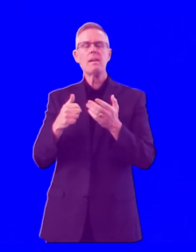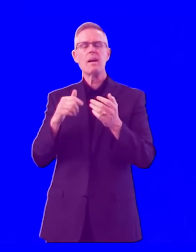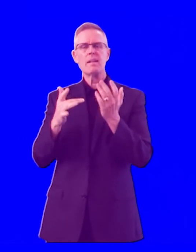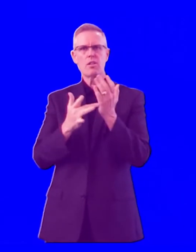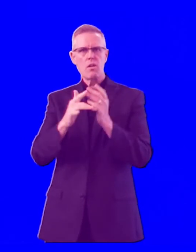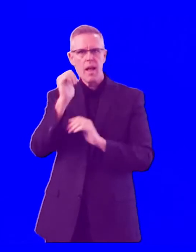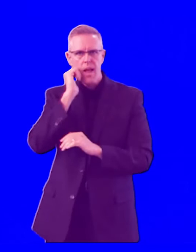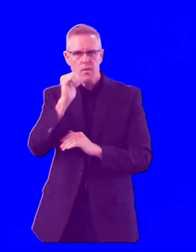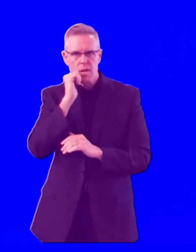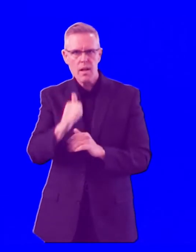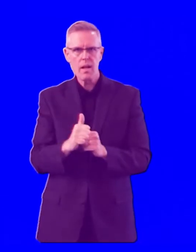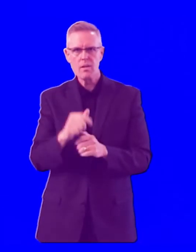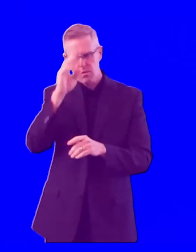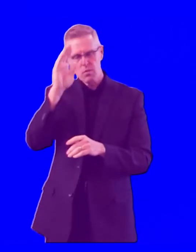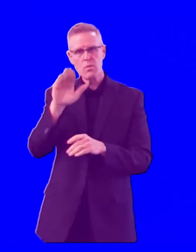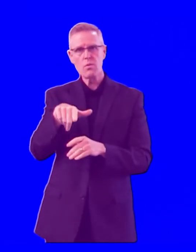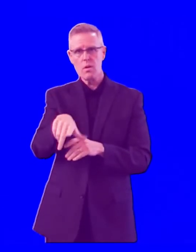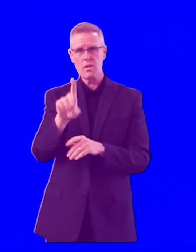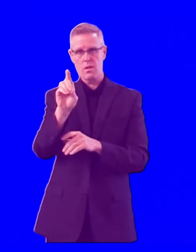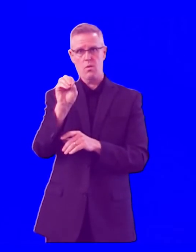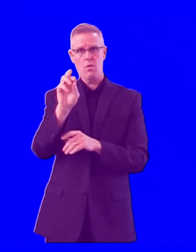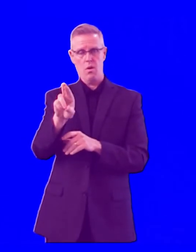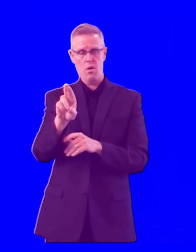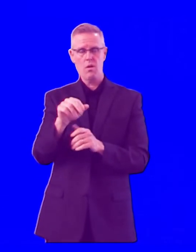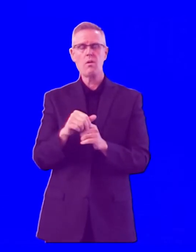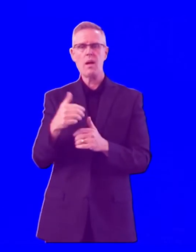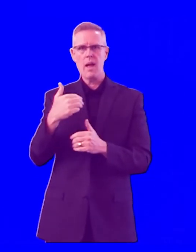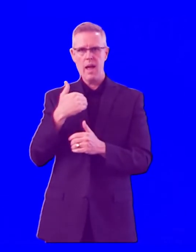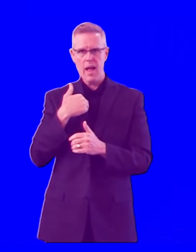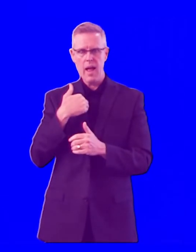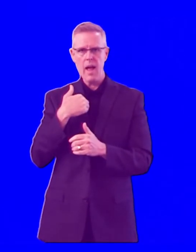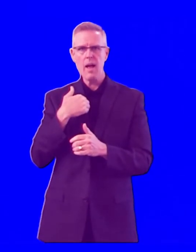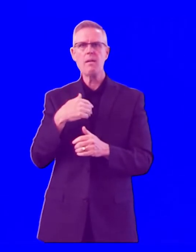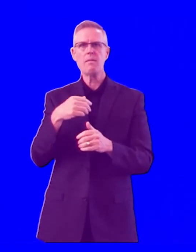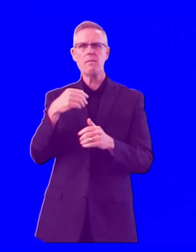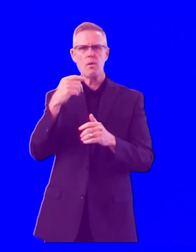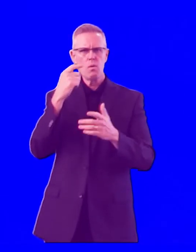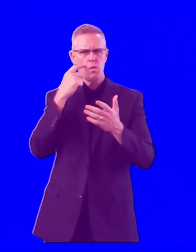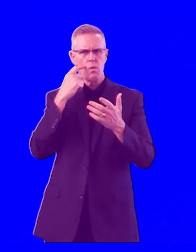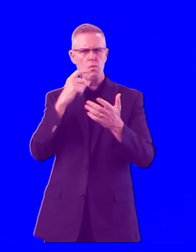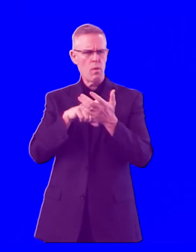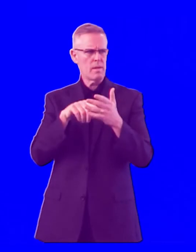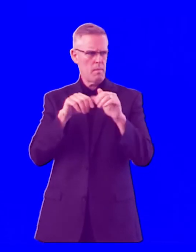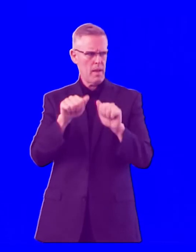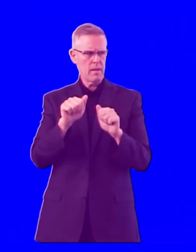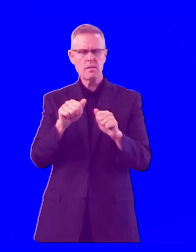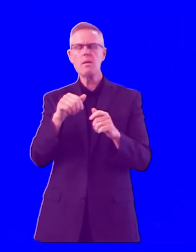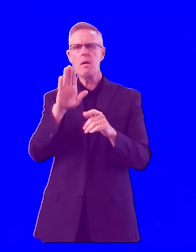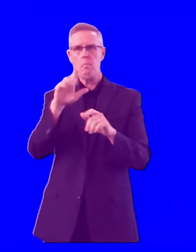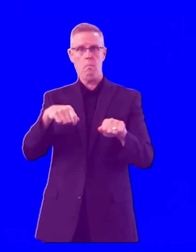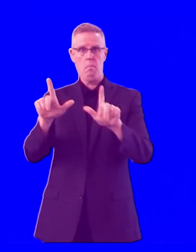single day. Did you know that the Department of Rehabilitation has a noticeabilities blog, and you can